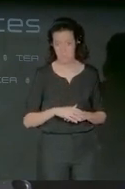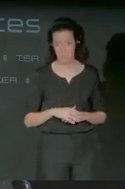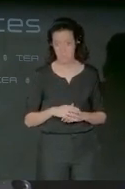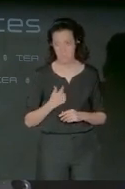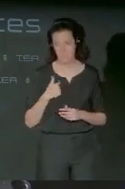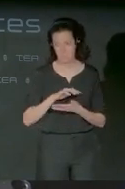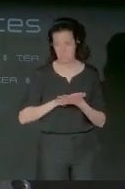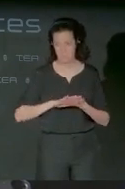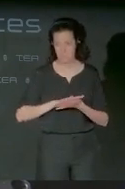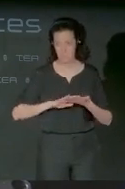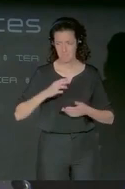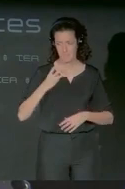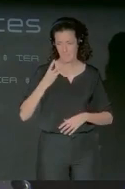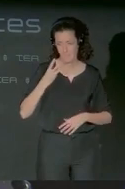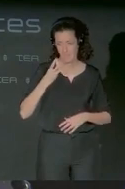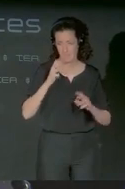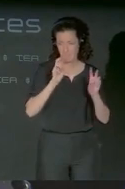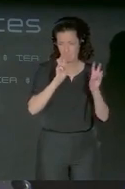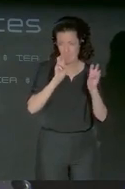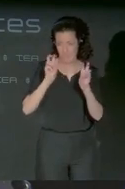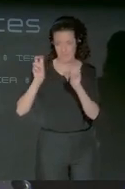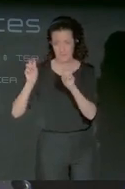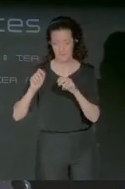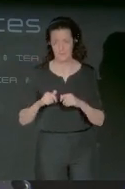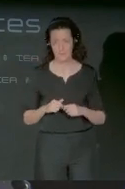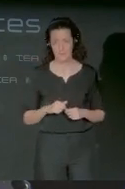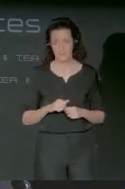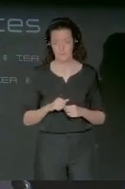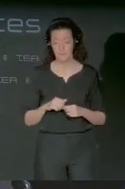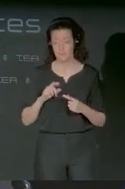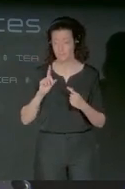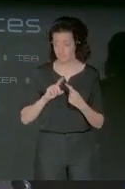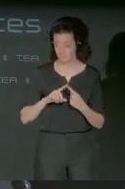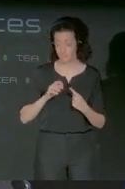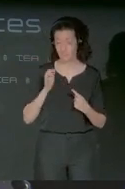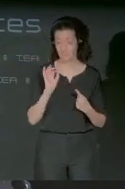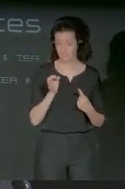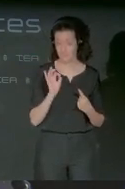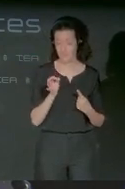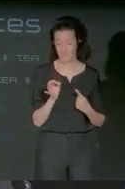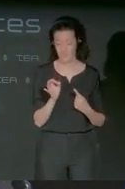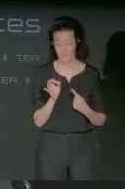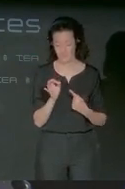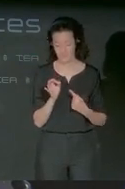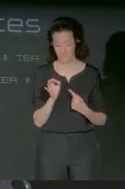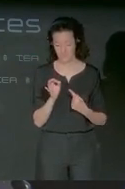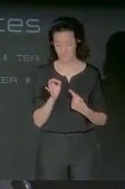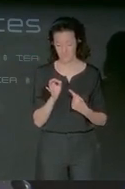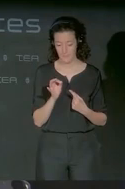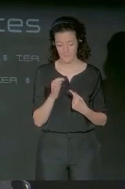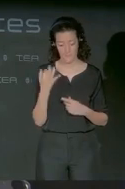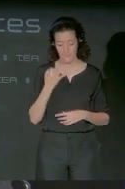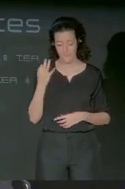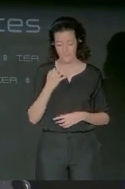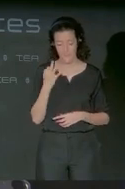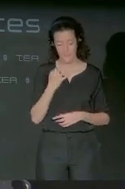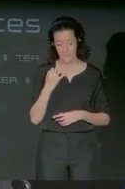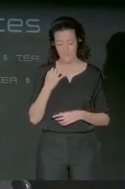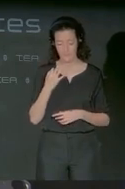perspective, I already mentioned cross-border remote work. And this is something that, especially for the regions like Tenerife, would be quite